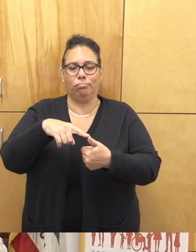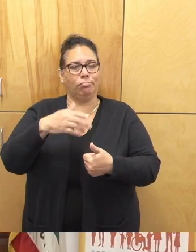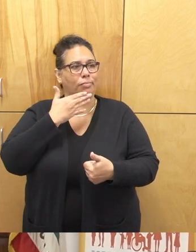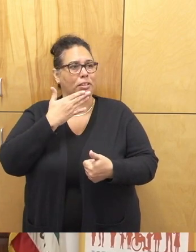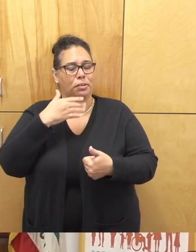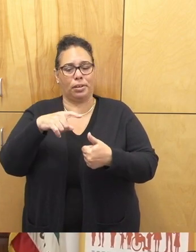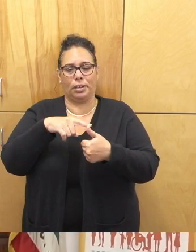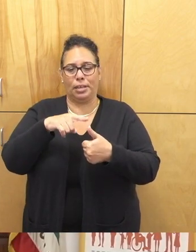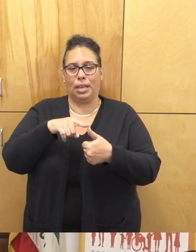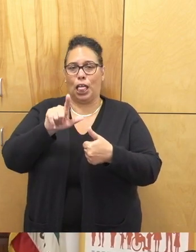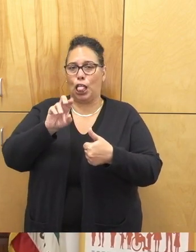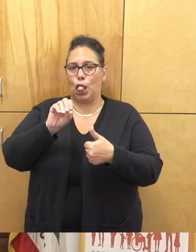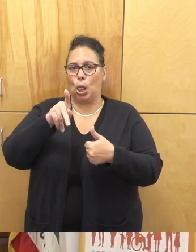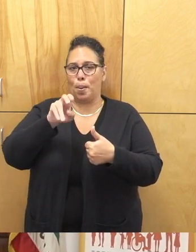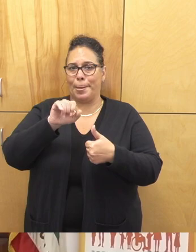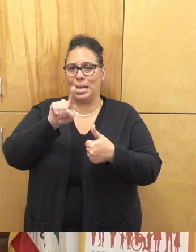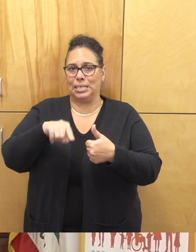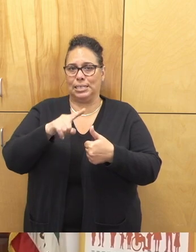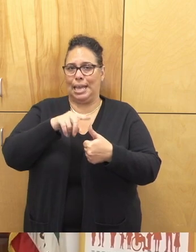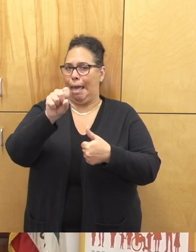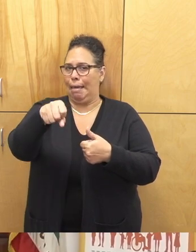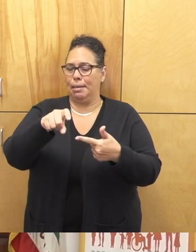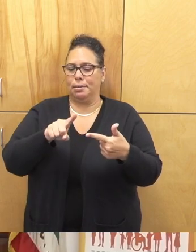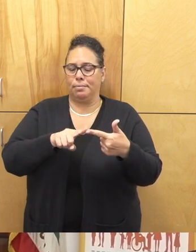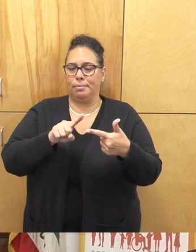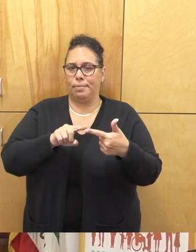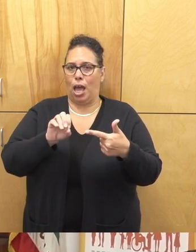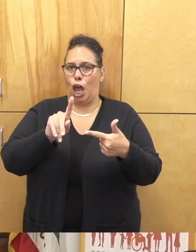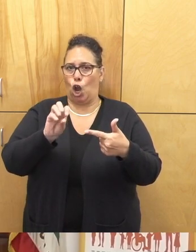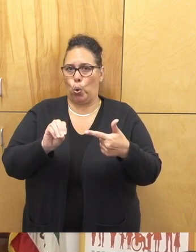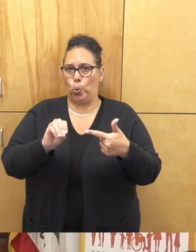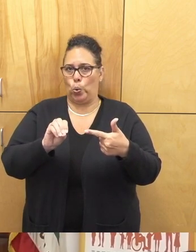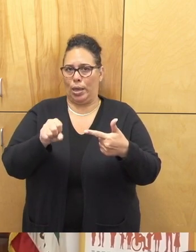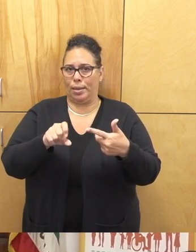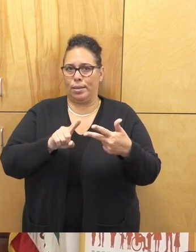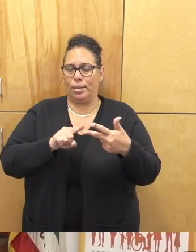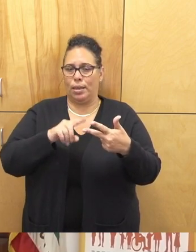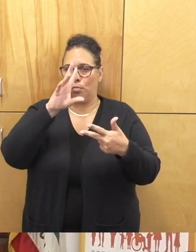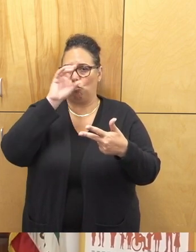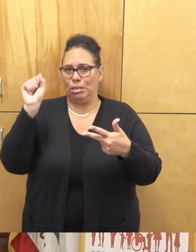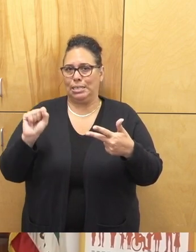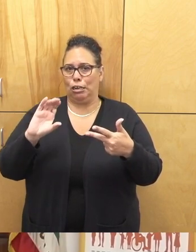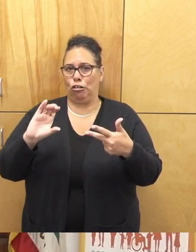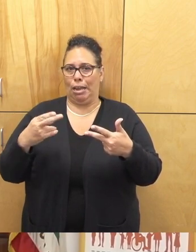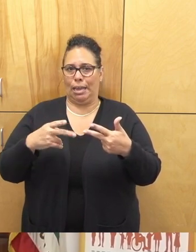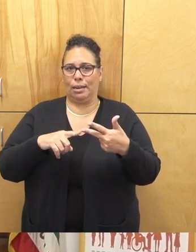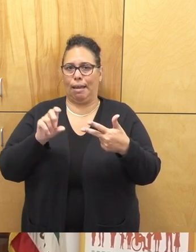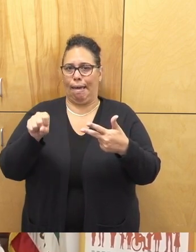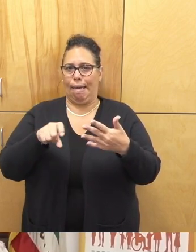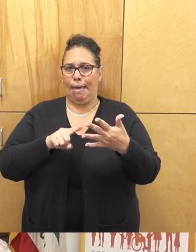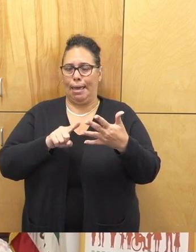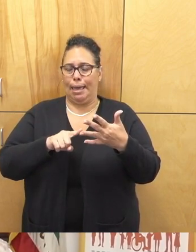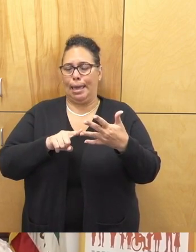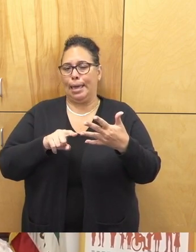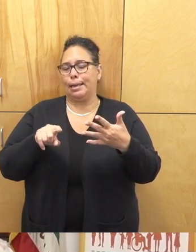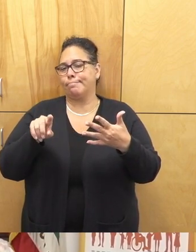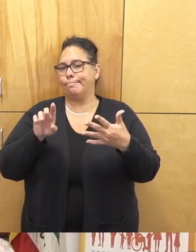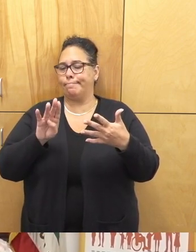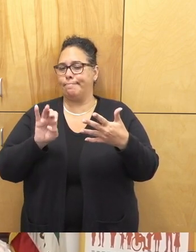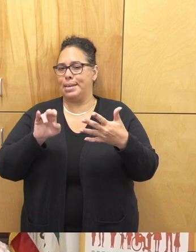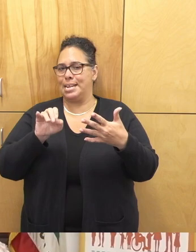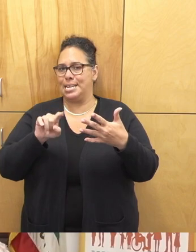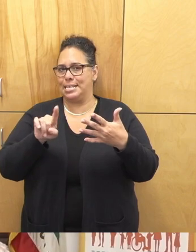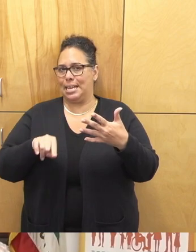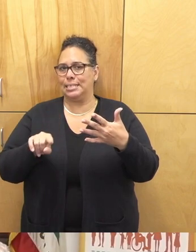you. Member Lopez? Aye. Member Otto? President Craighead? Aye. Member Benitez? Aye. And Member